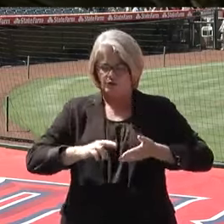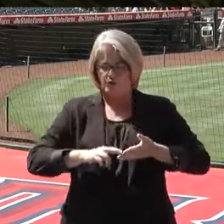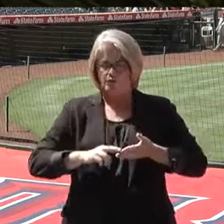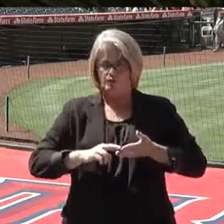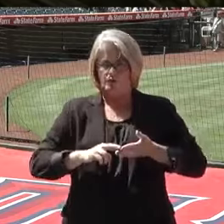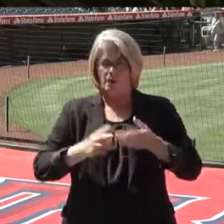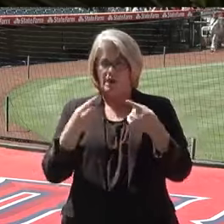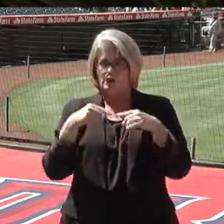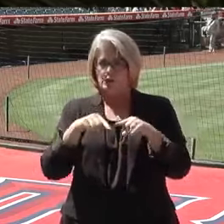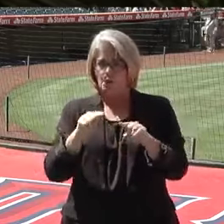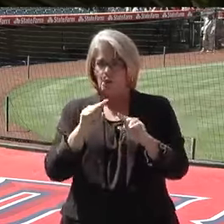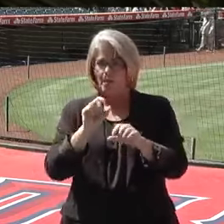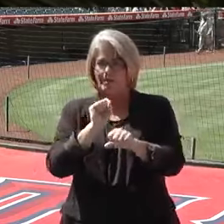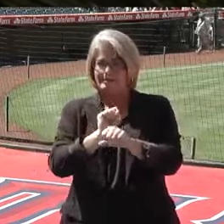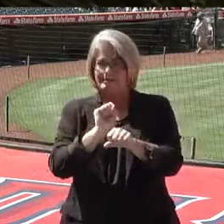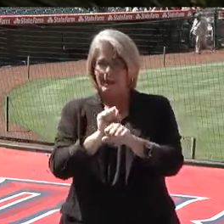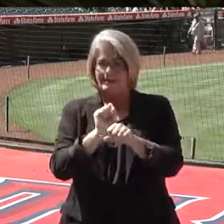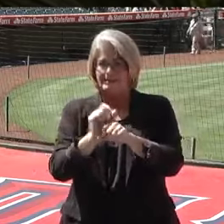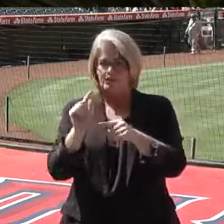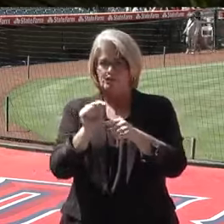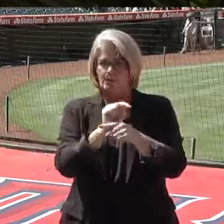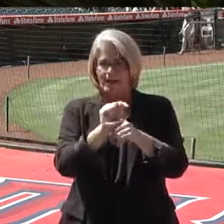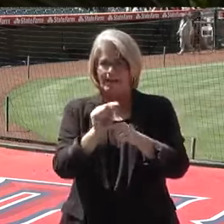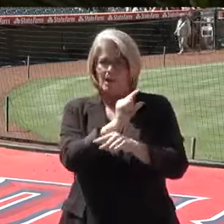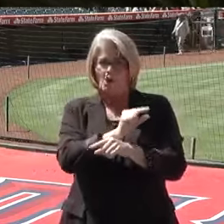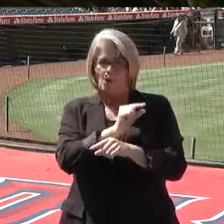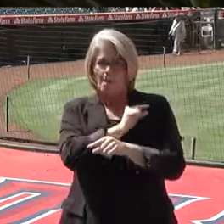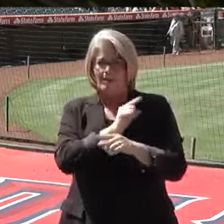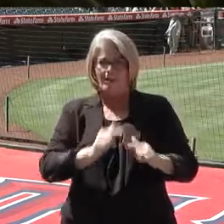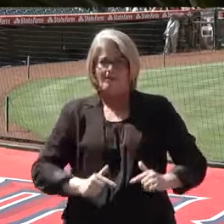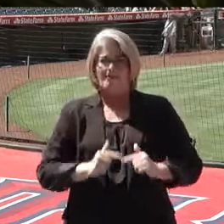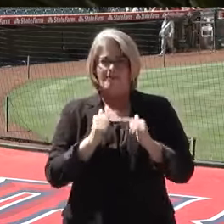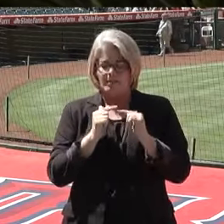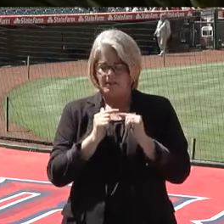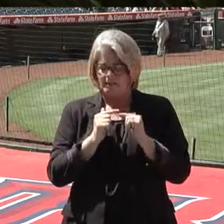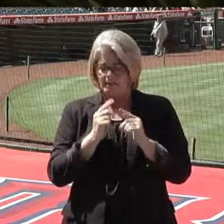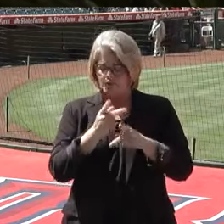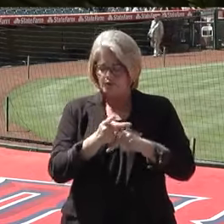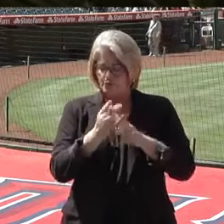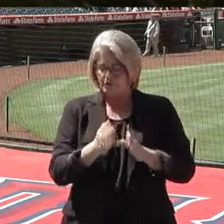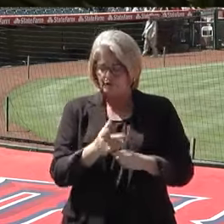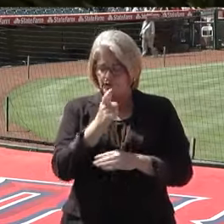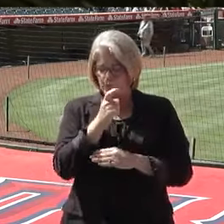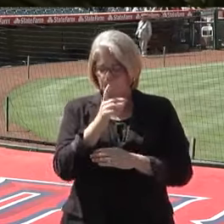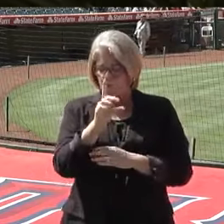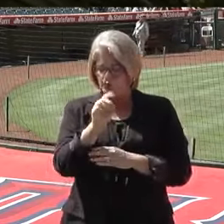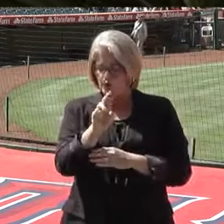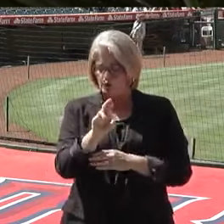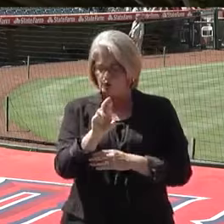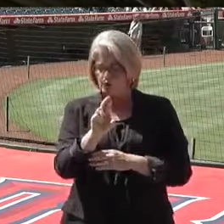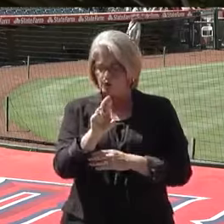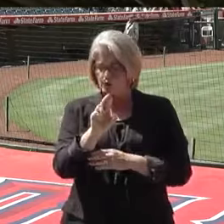Falls, Fear of Falling, and Quality of Life, supervised by Dr. Young Hee Cho.